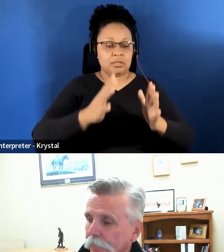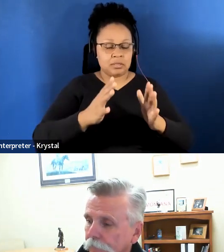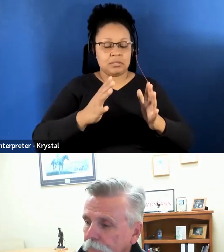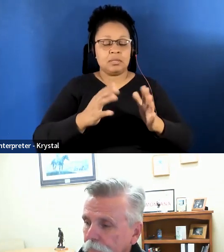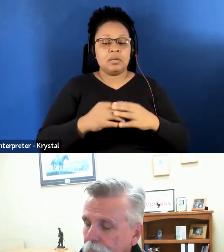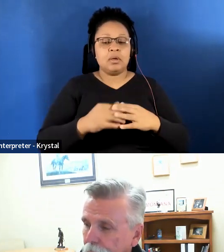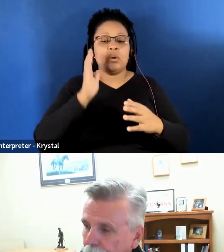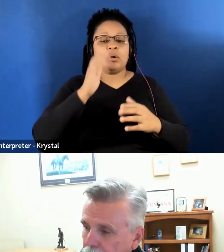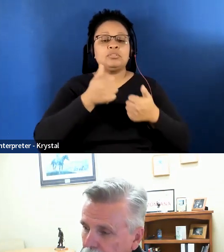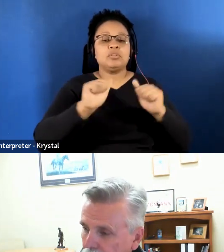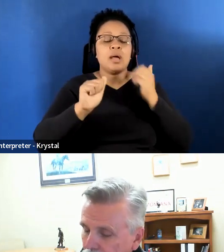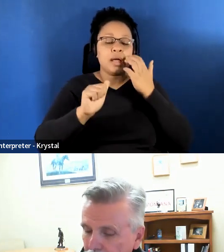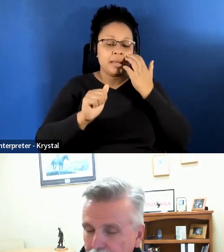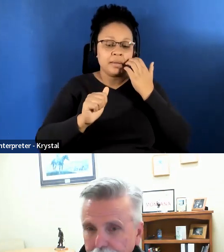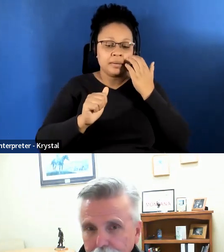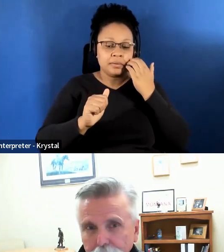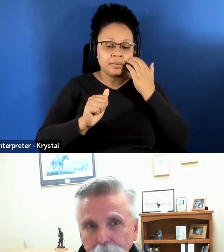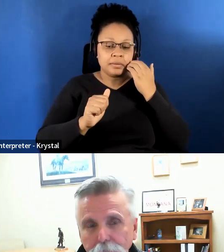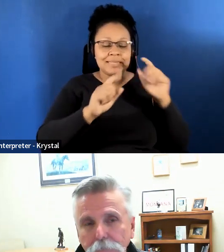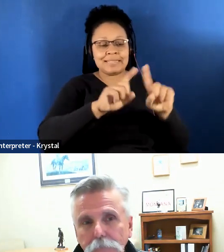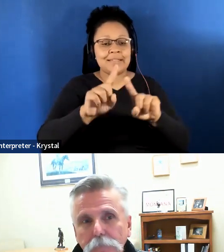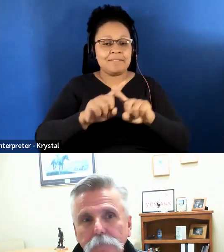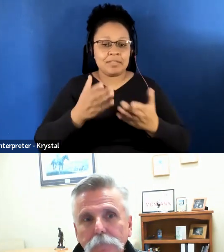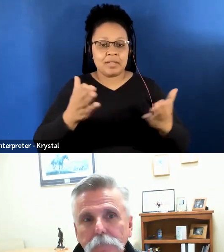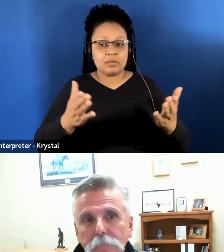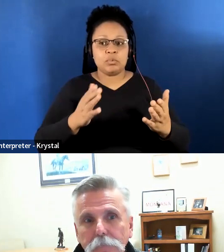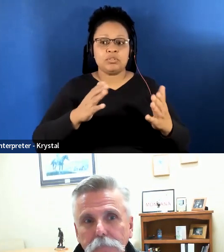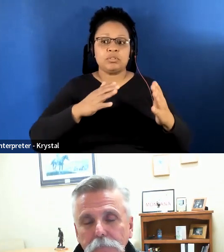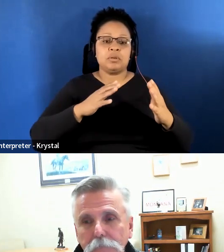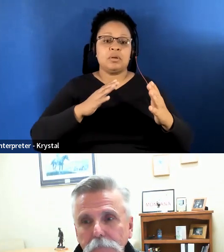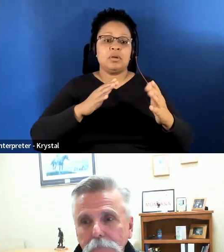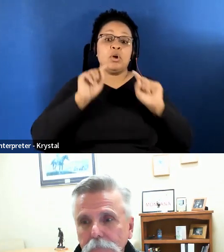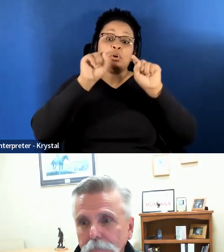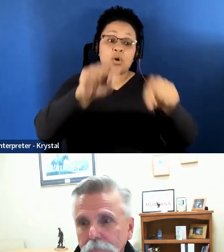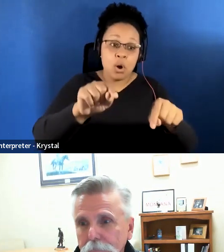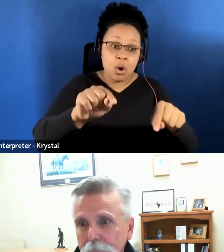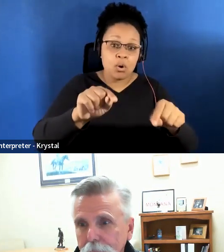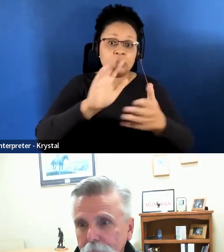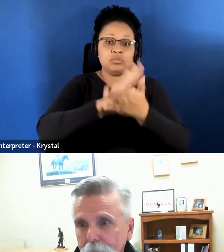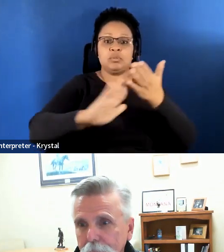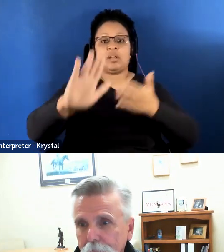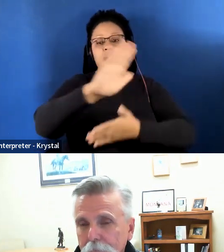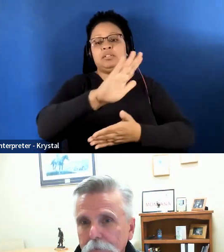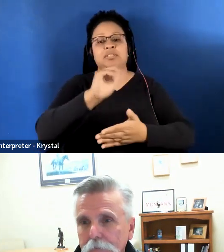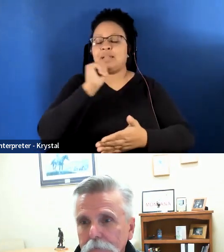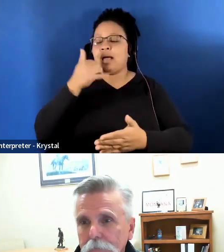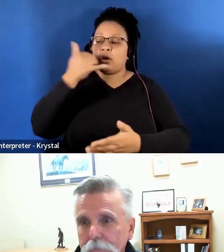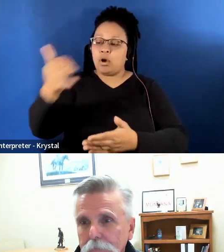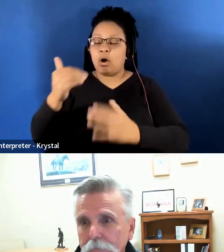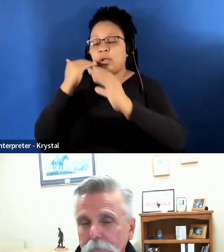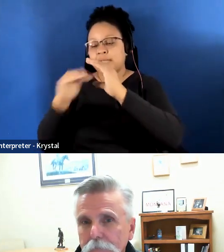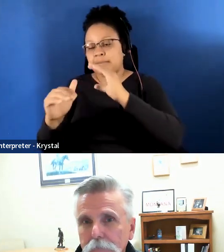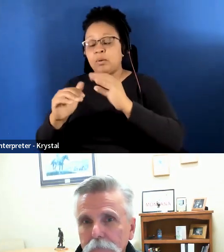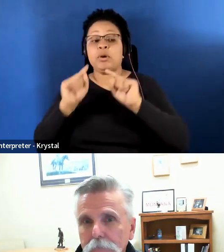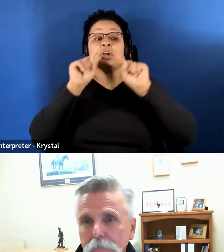going to try some different things and walk to the colleges, not just call them and talk to them and email the position